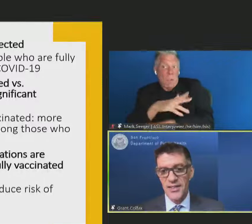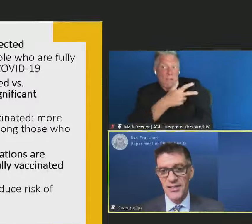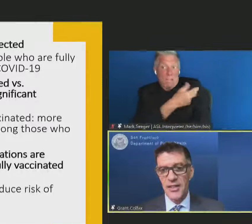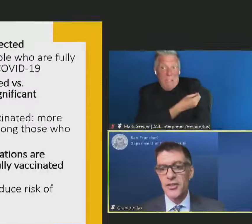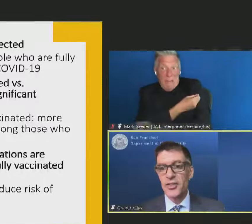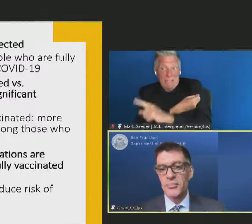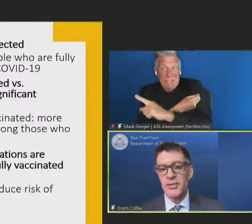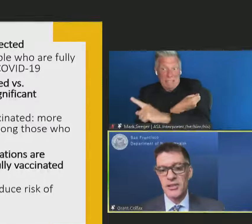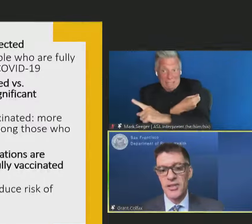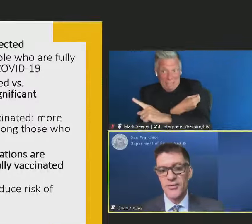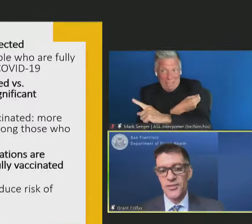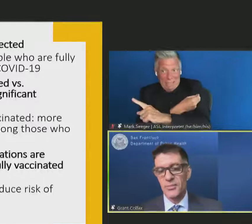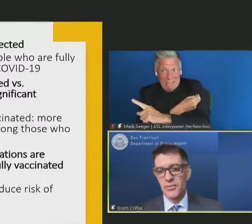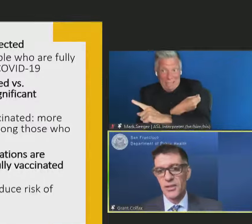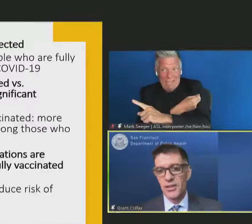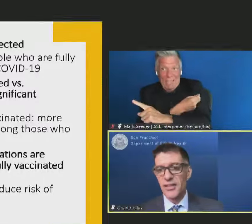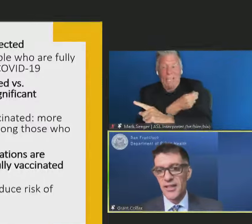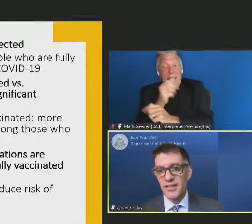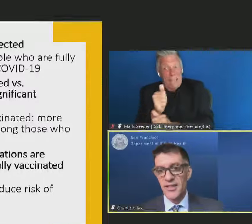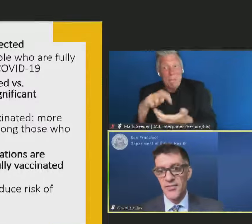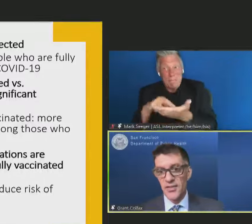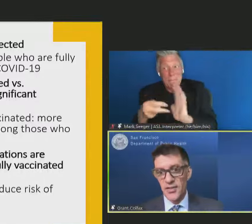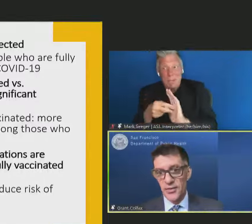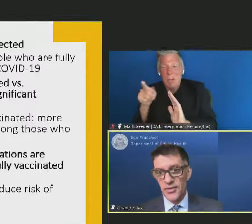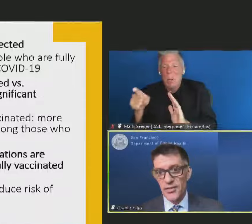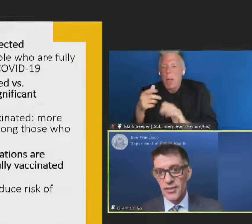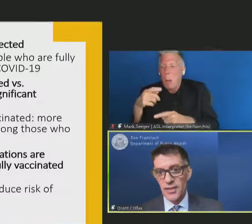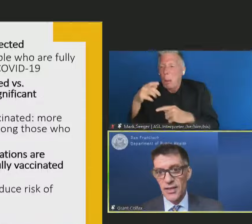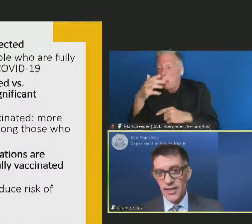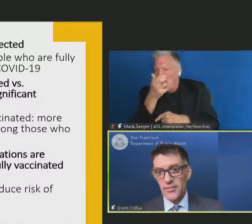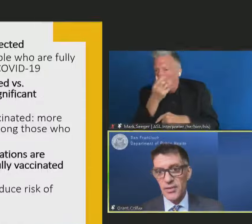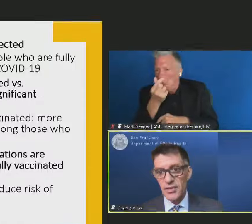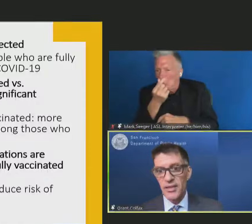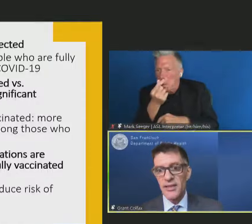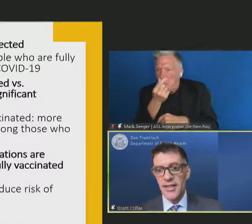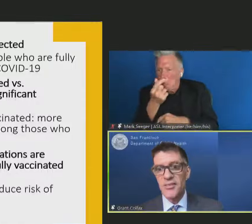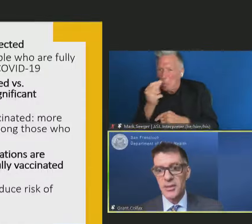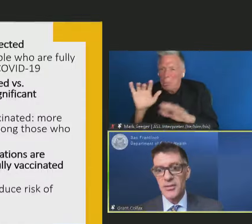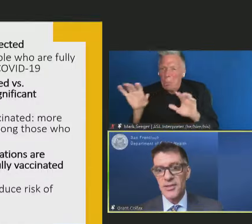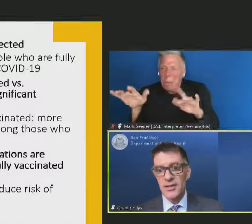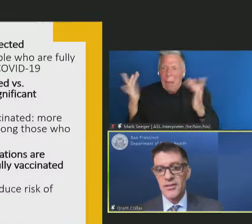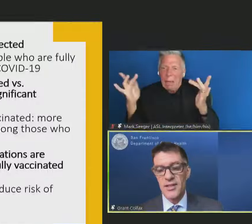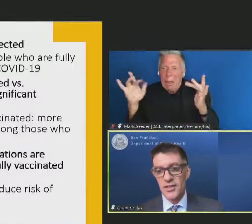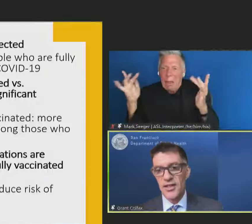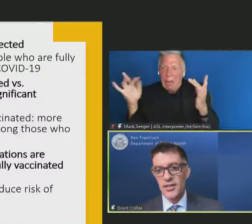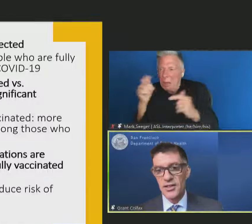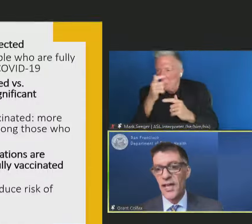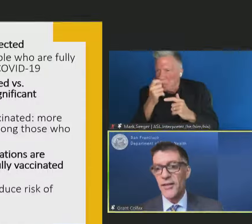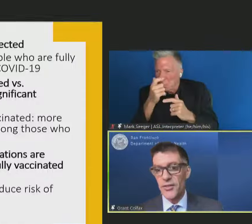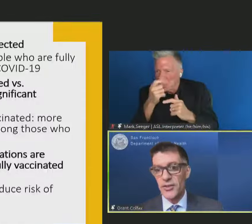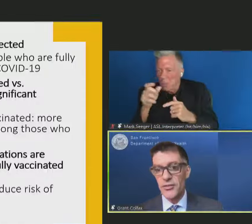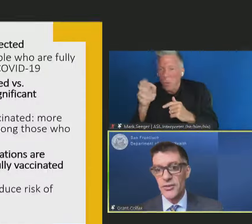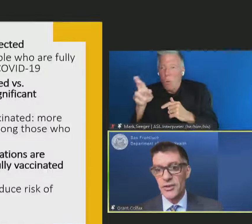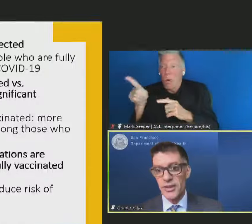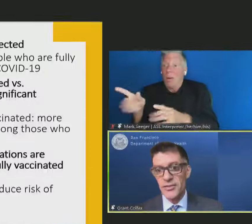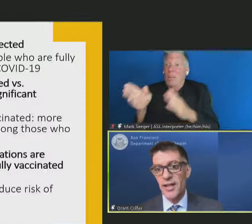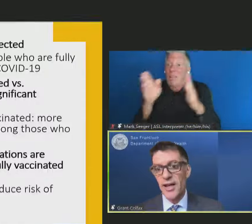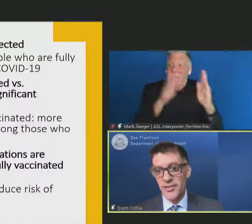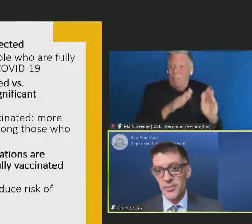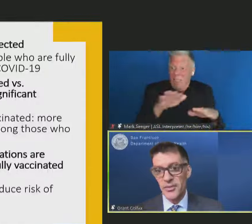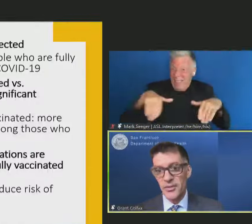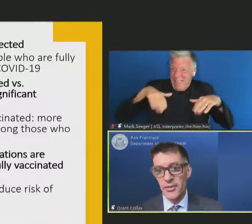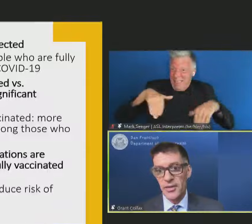could be the difference between getting a case of the sniffles and really experiencing suffocation and having to go into